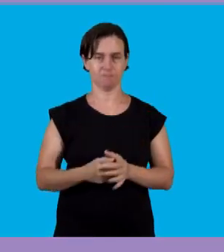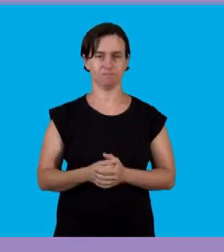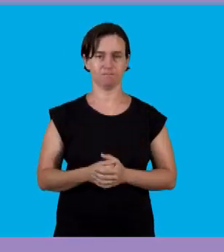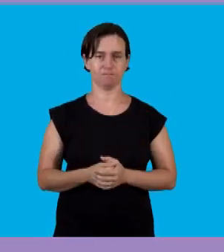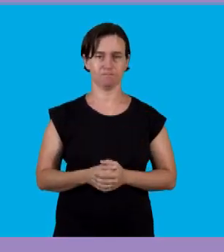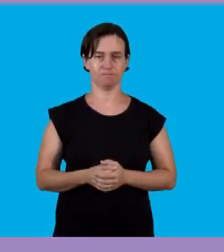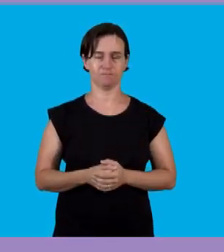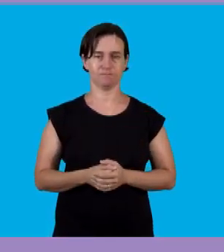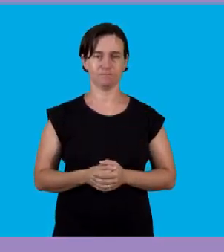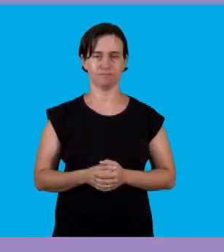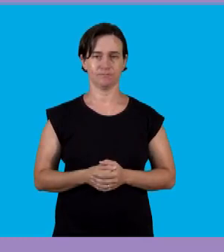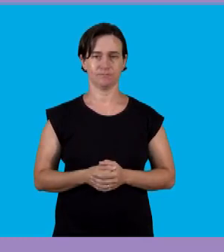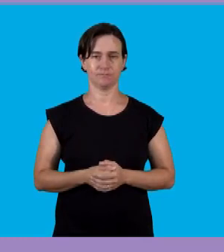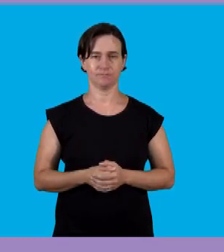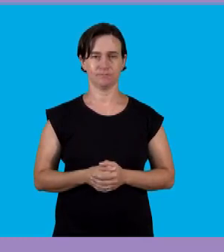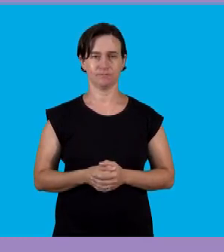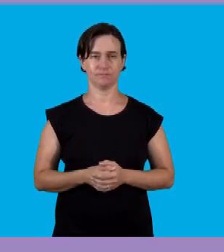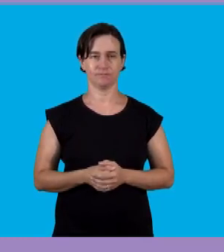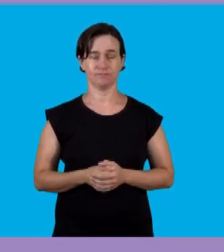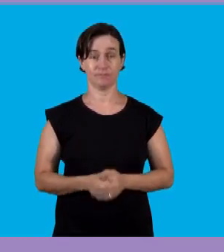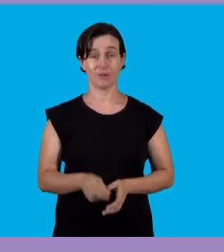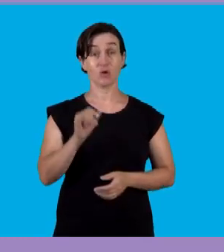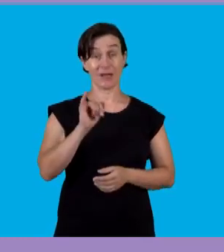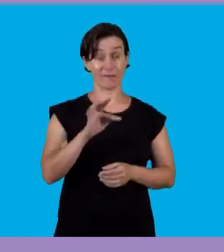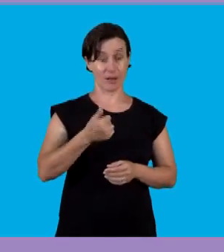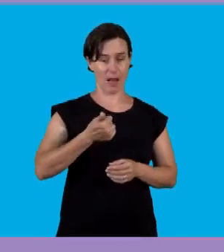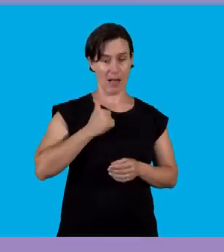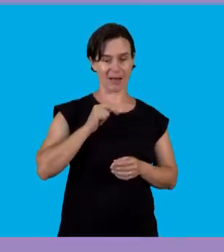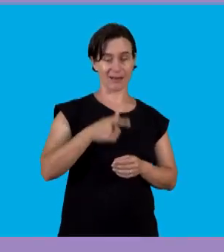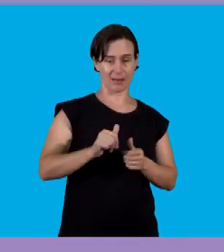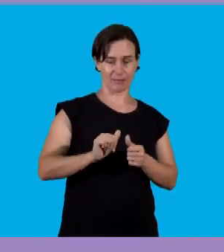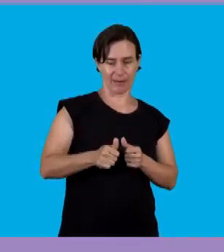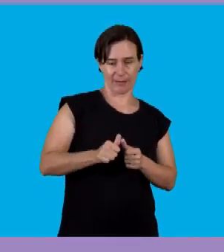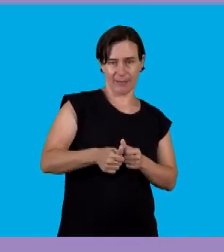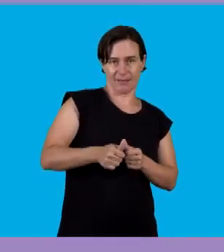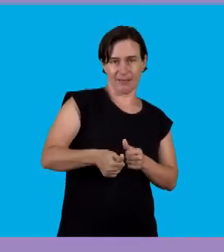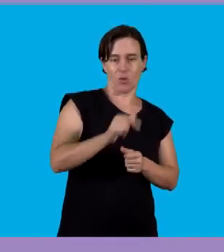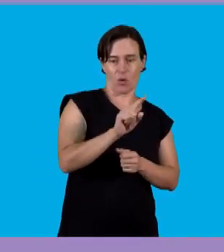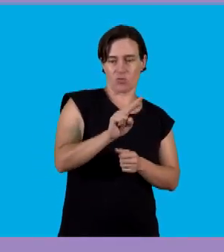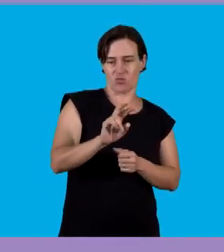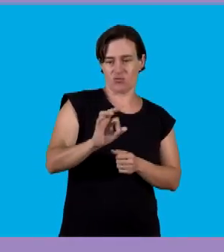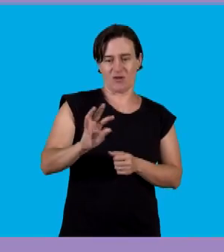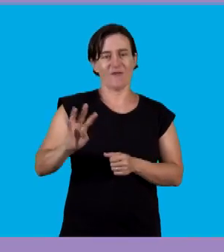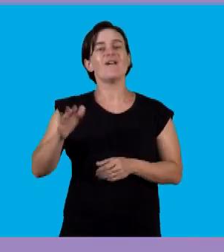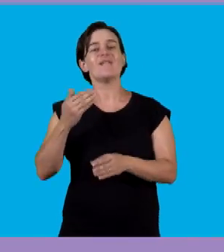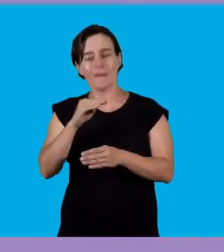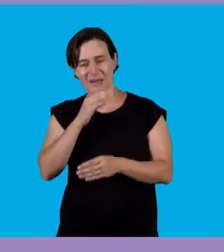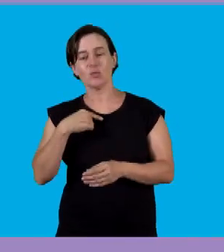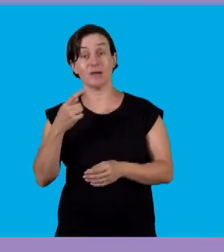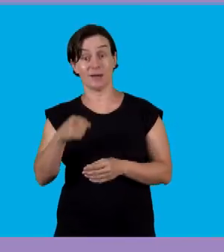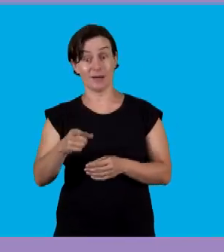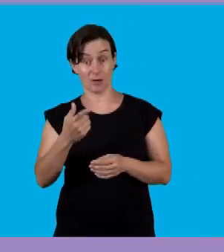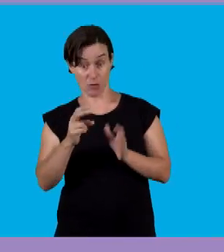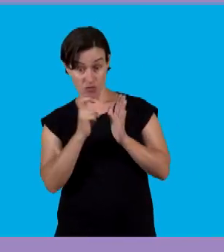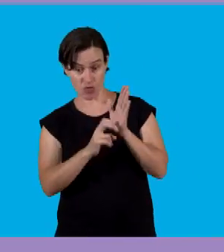table. Now remember, when the input values are consecutive terms, then we can definitely find that rule,